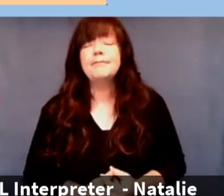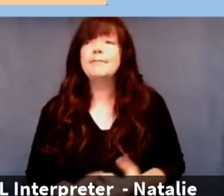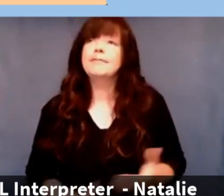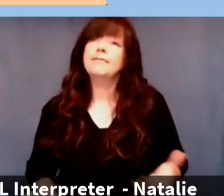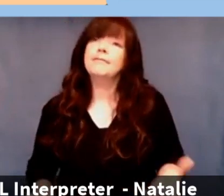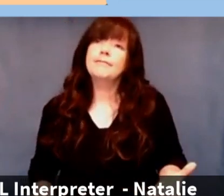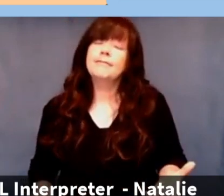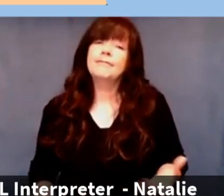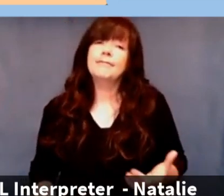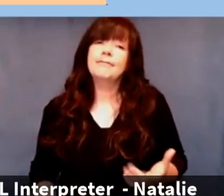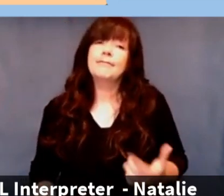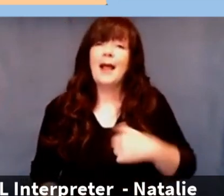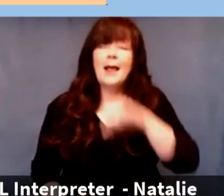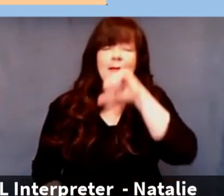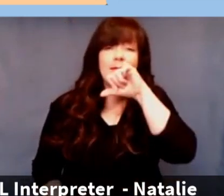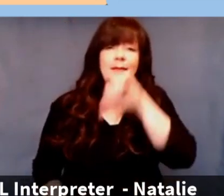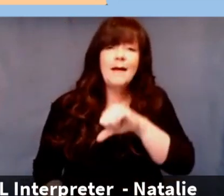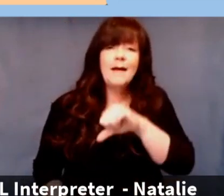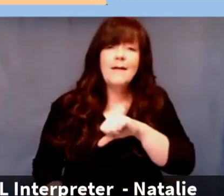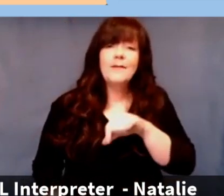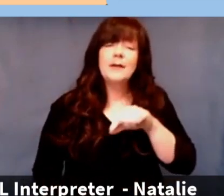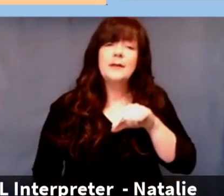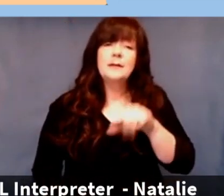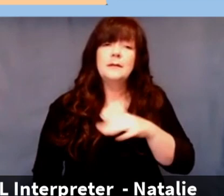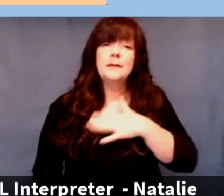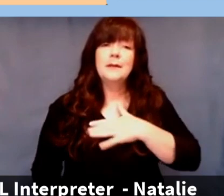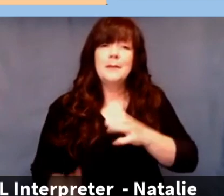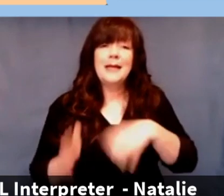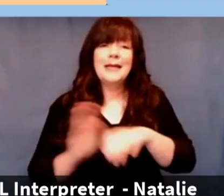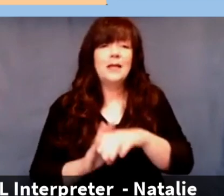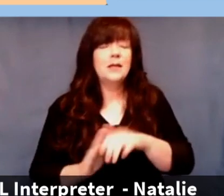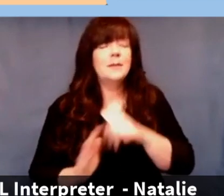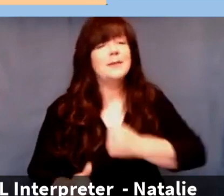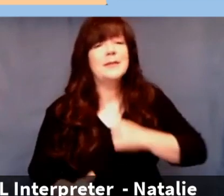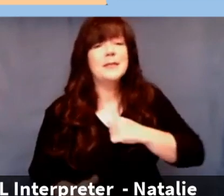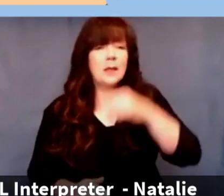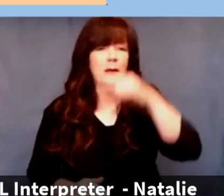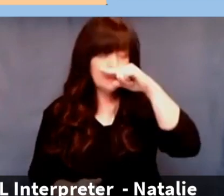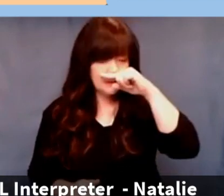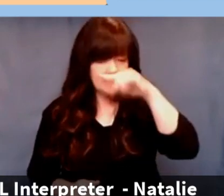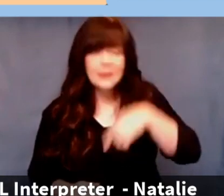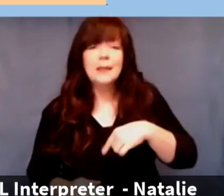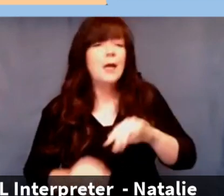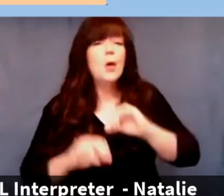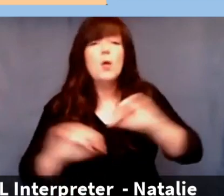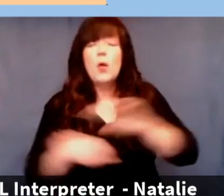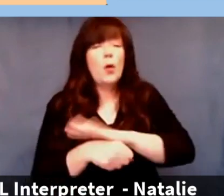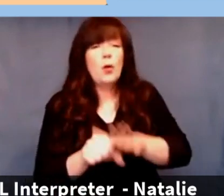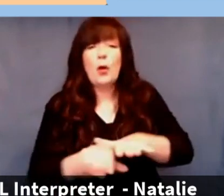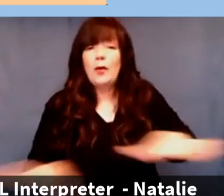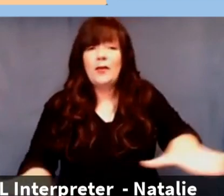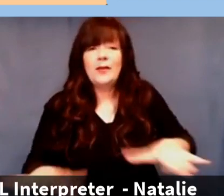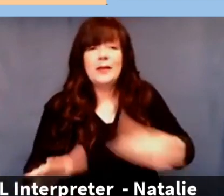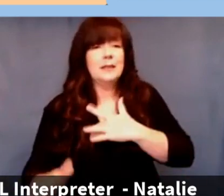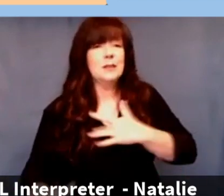I love that she has a great, sorry, I'm running nose, no COVID here, guys, I swear.